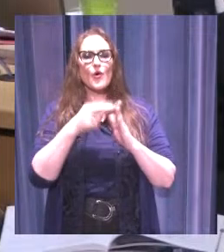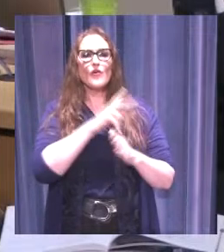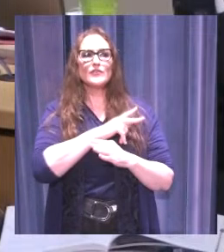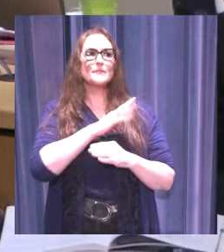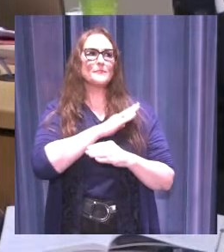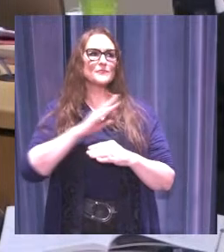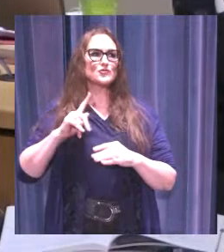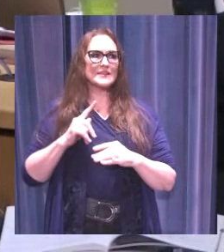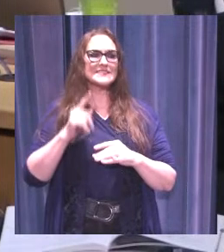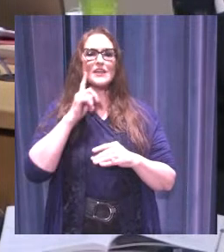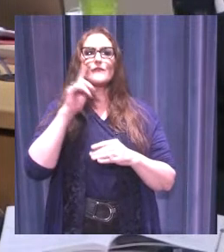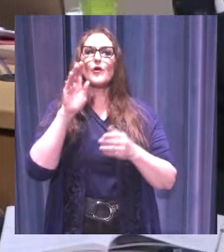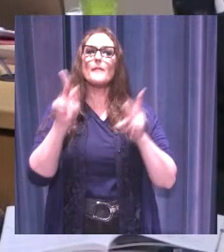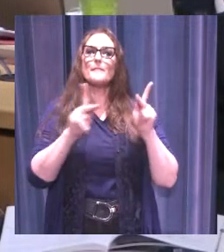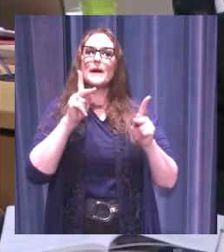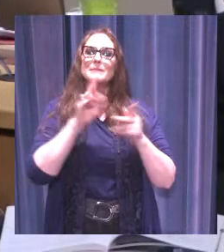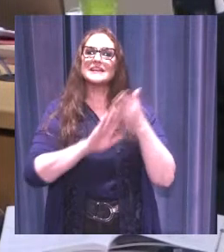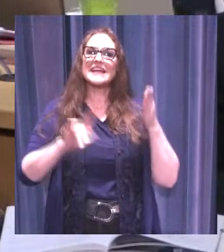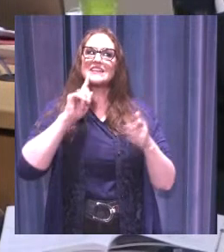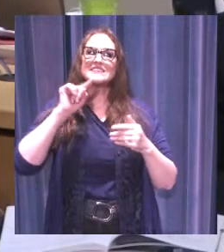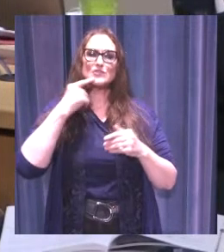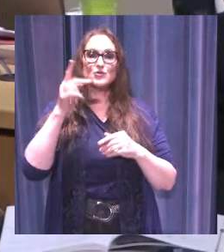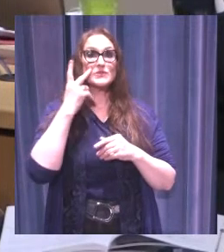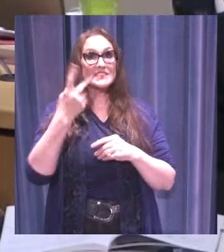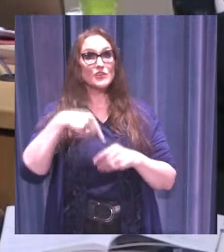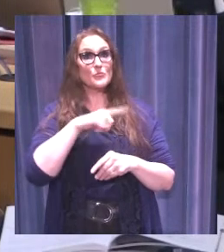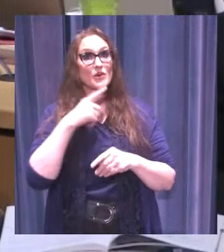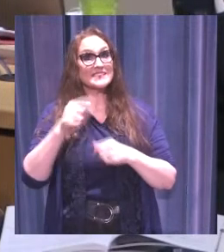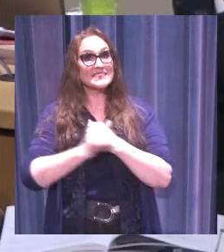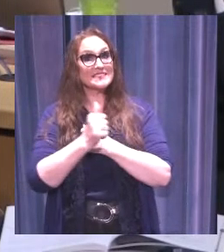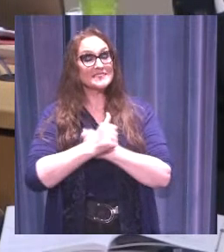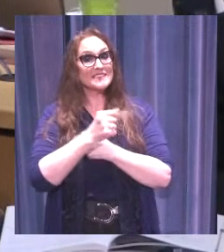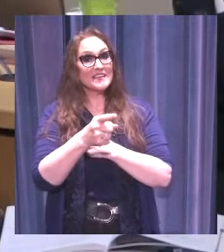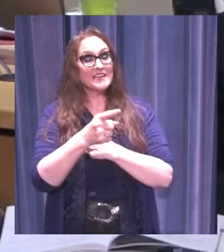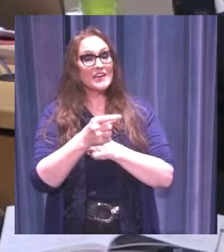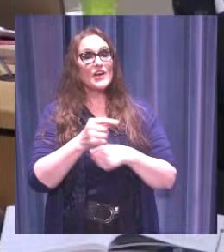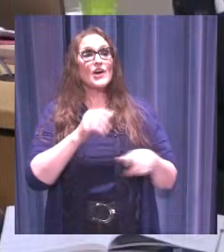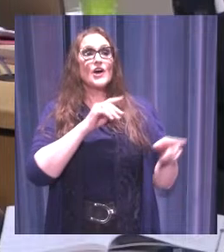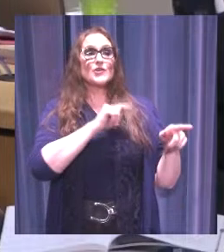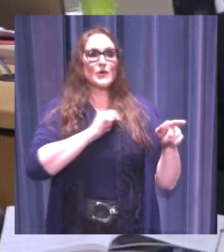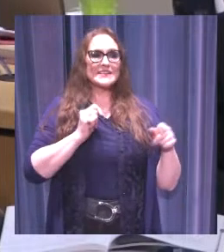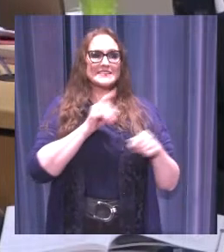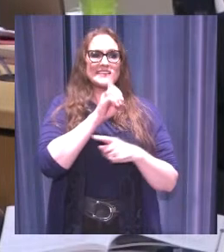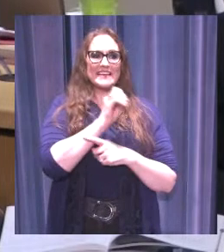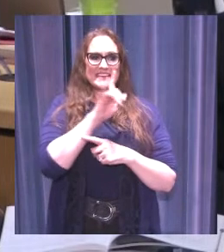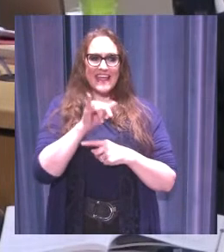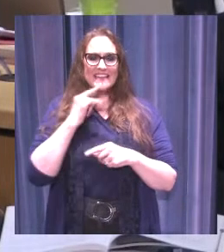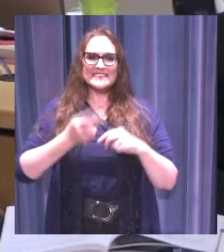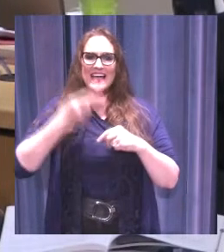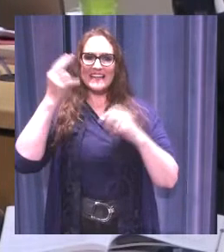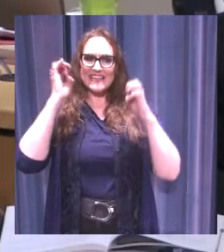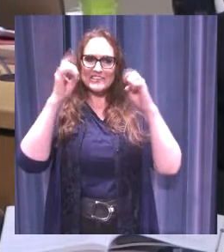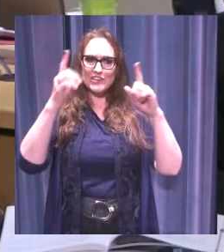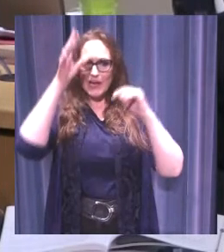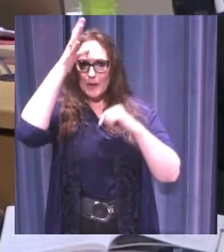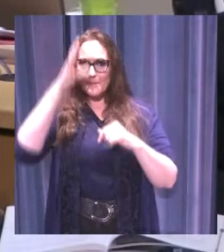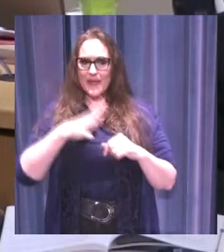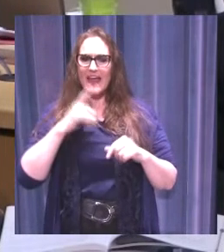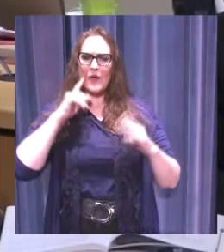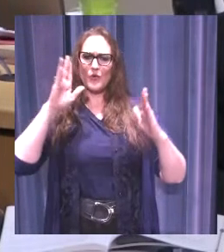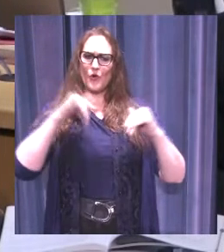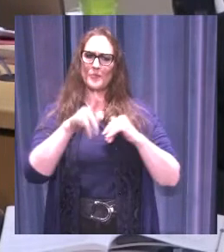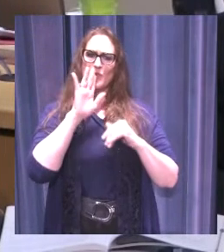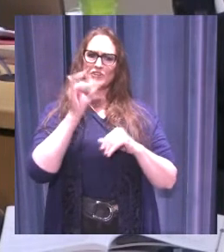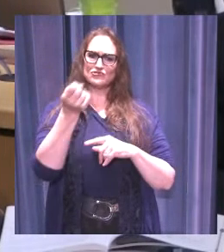college seriously, you would see you have put us in jeopardy. Trustee Daly, as a highly educated man, I would have hoped that you